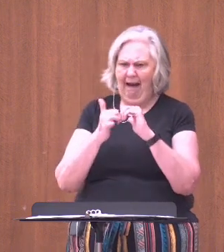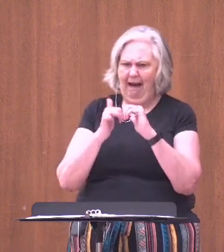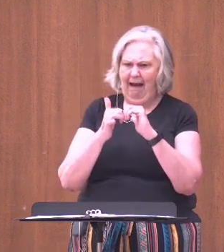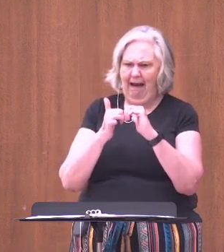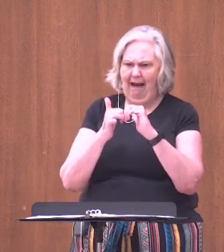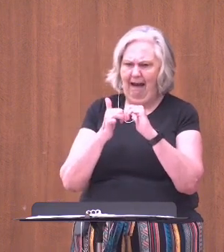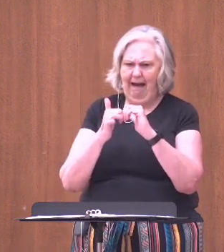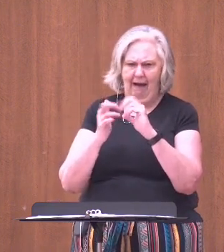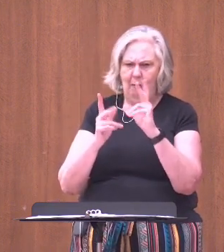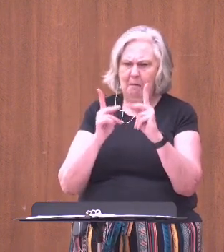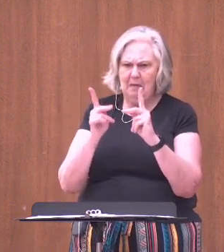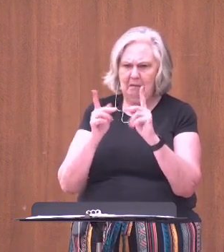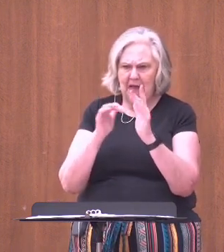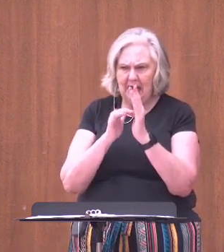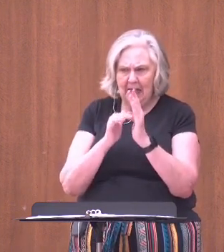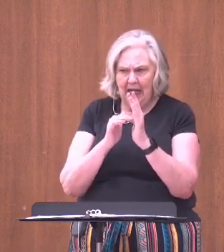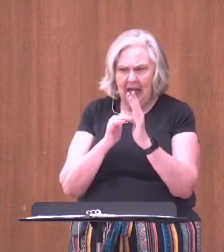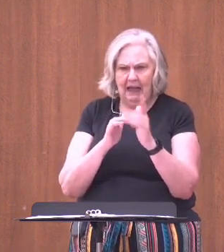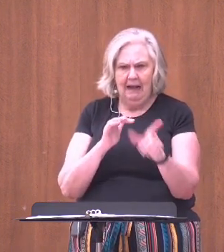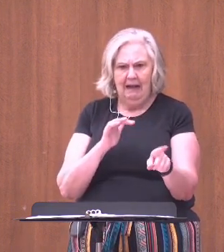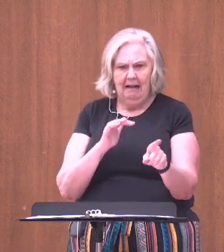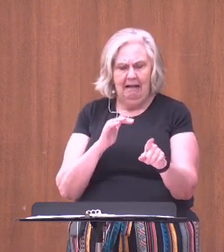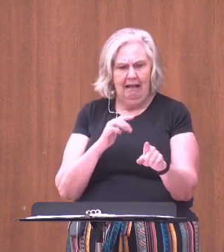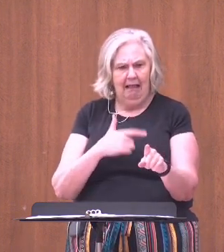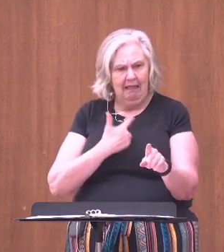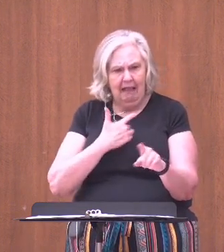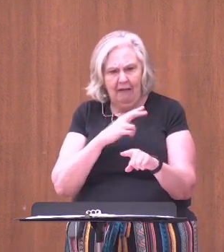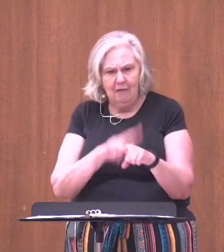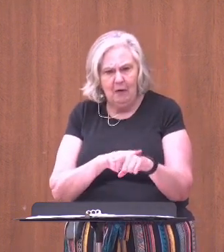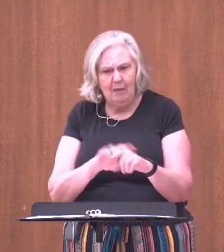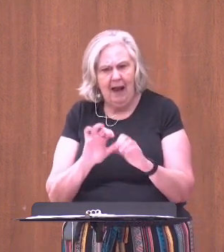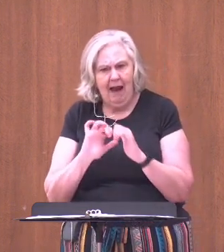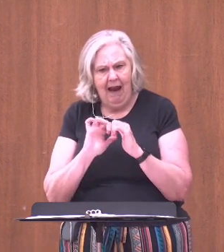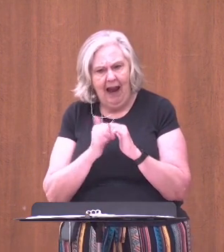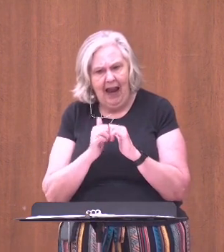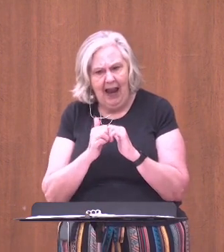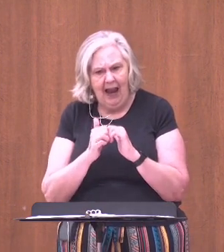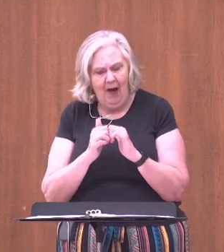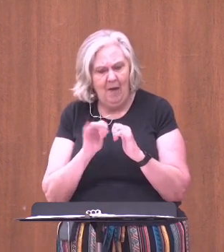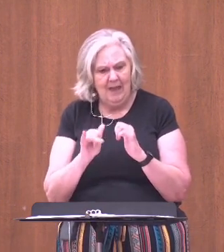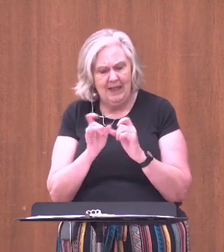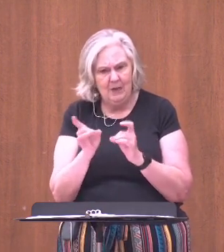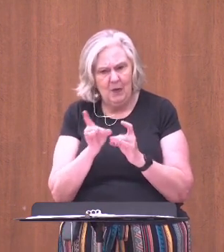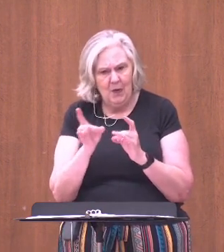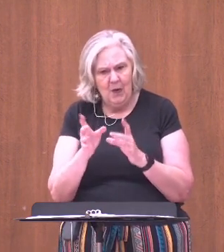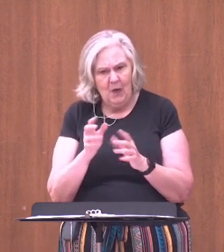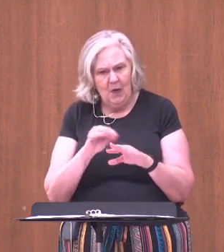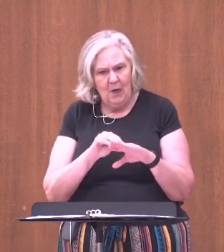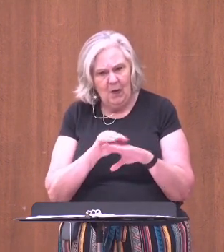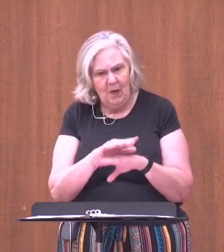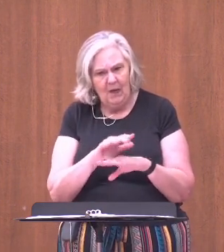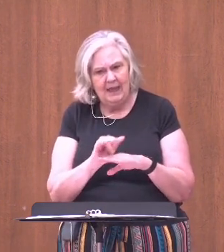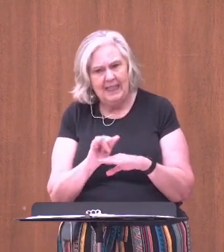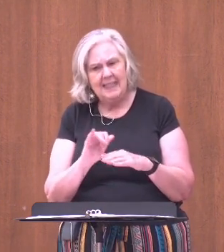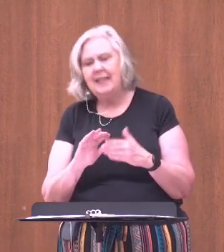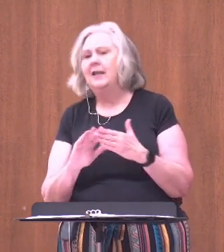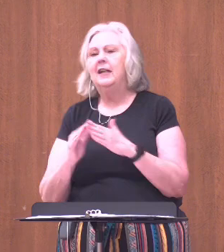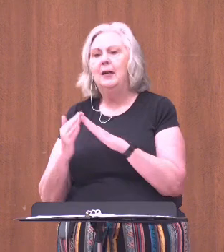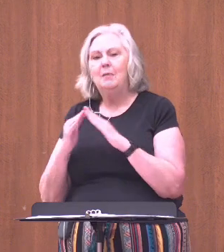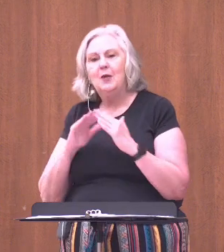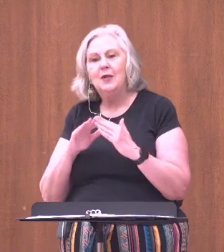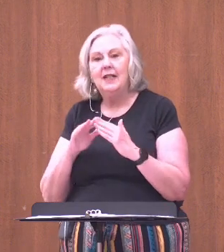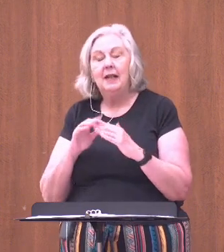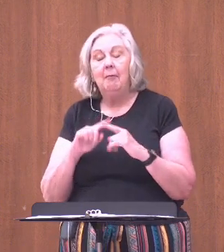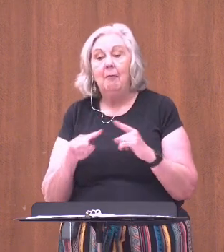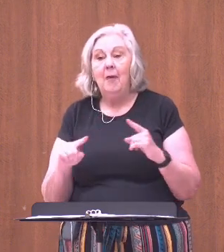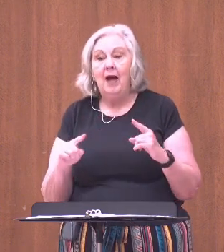people ever rebuild their lives? How will this kind of trauma continue to affect this community? What